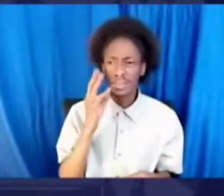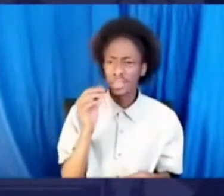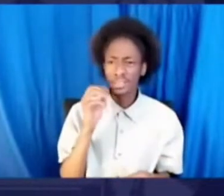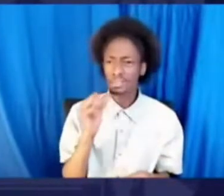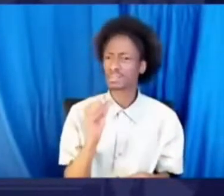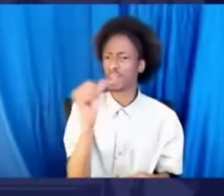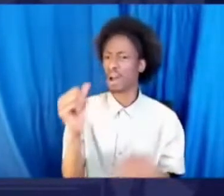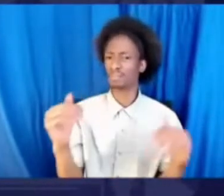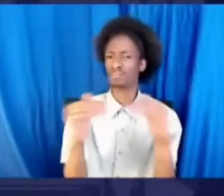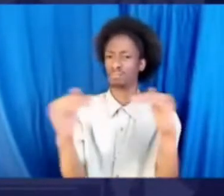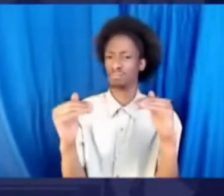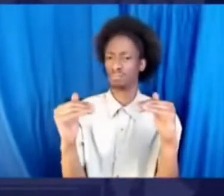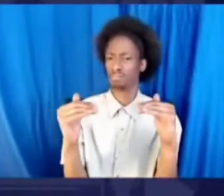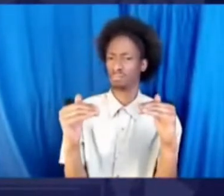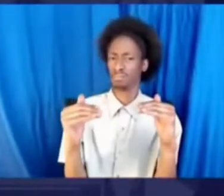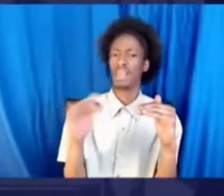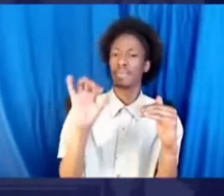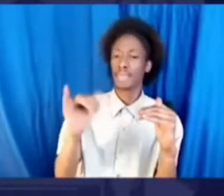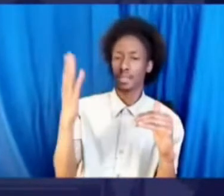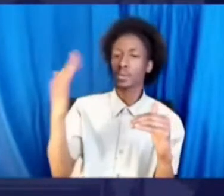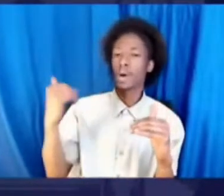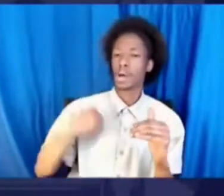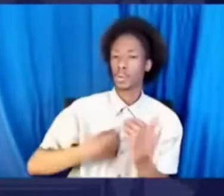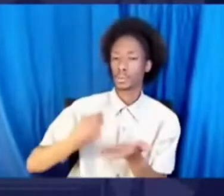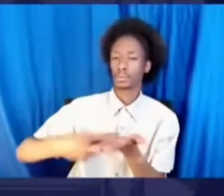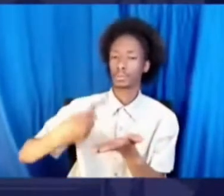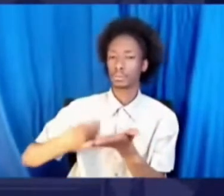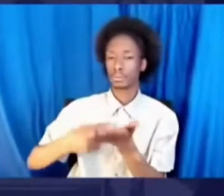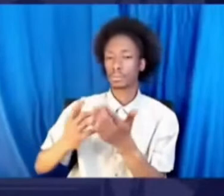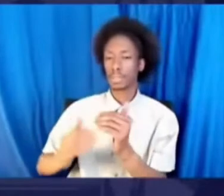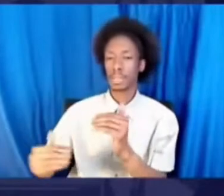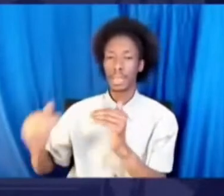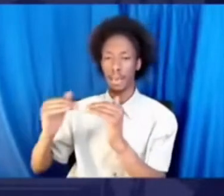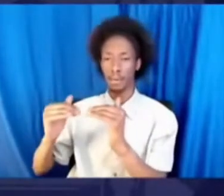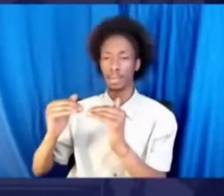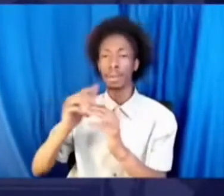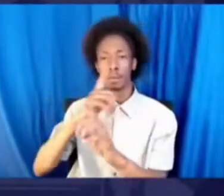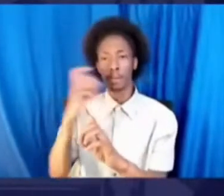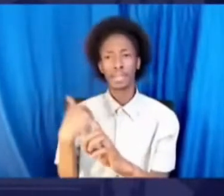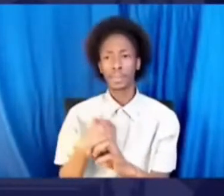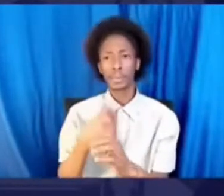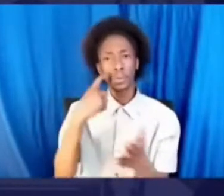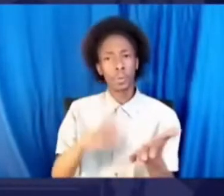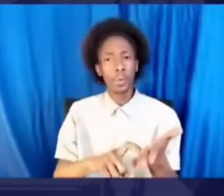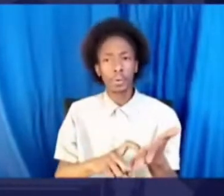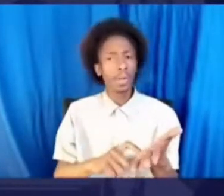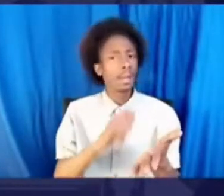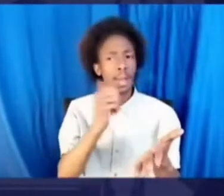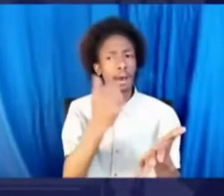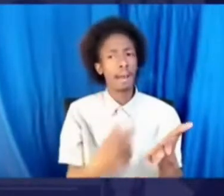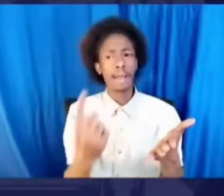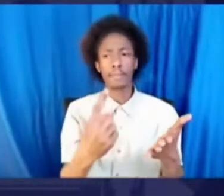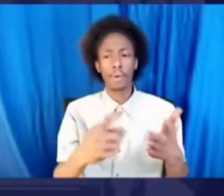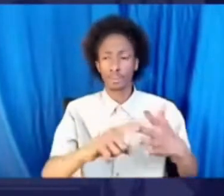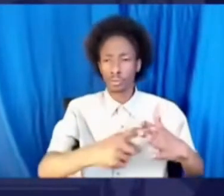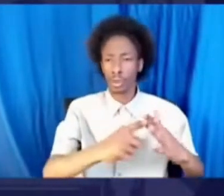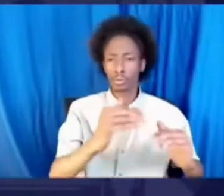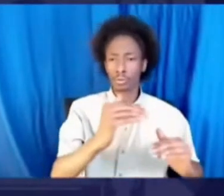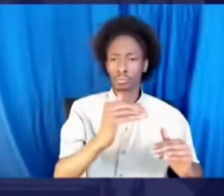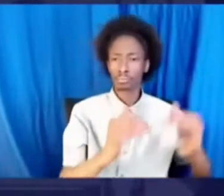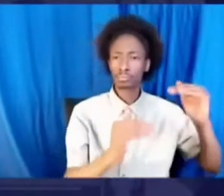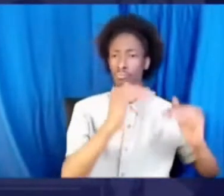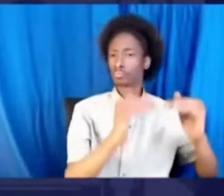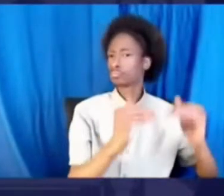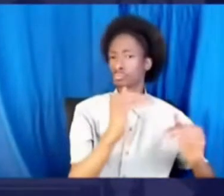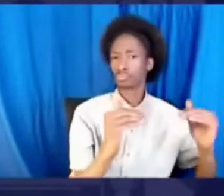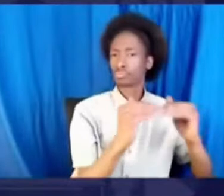And that's why we talk about equity, because we recognize not everybody starts out on the same base. They don't start out in the